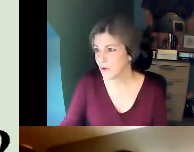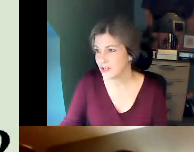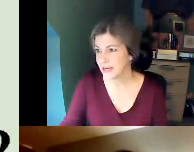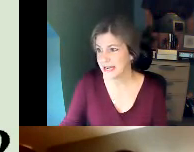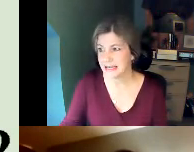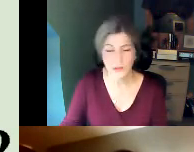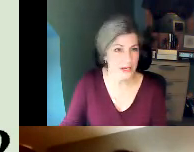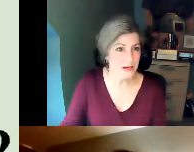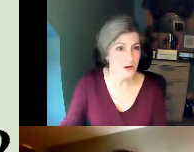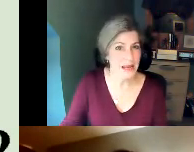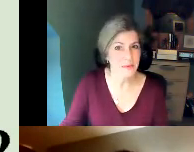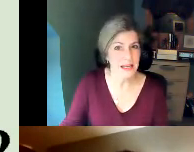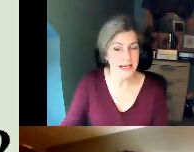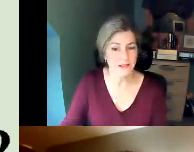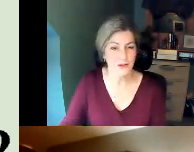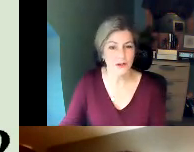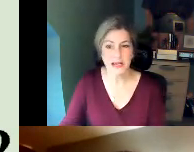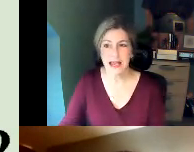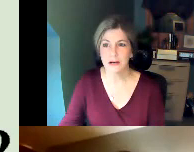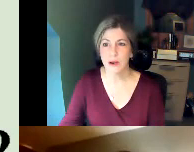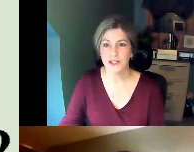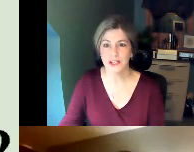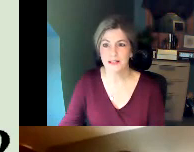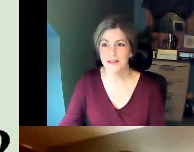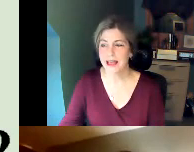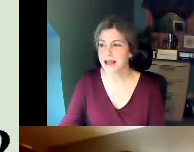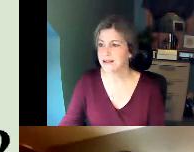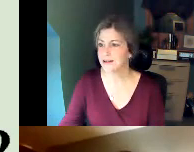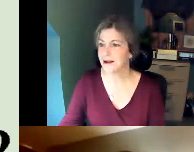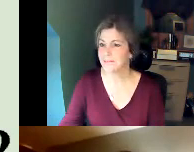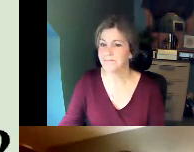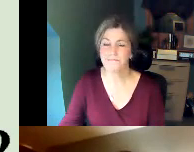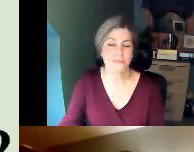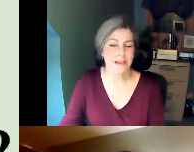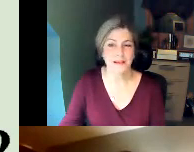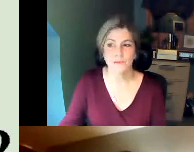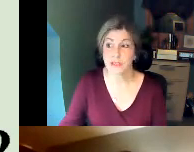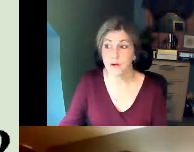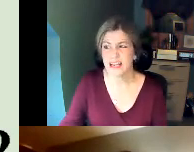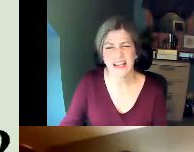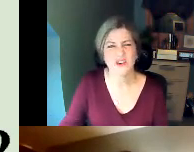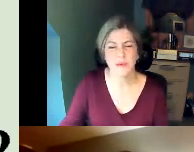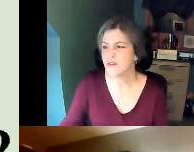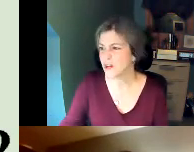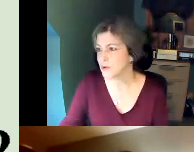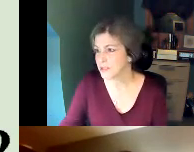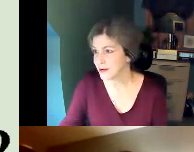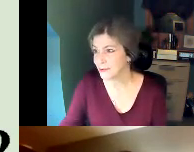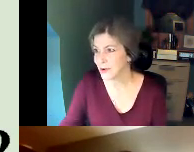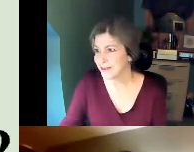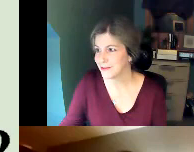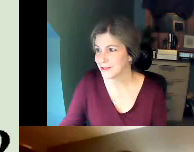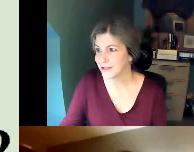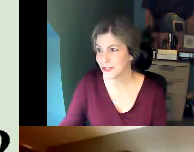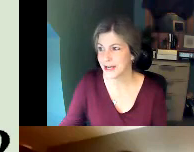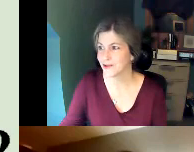pick a question and answer it, or maybe answer a question that was already answered, but you thought it was a